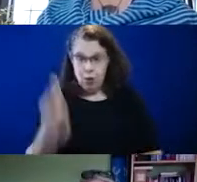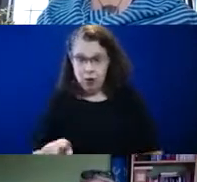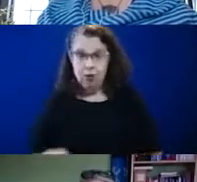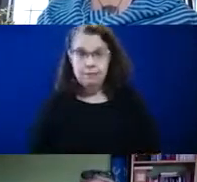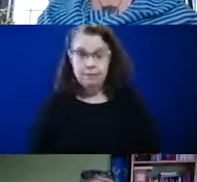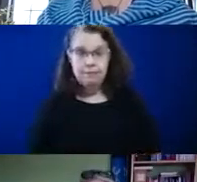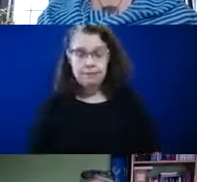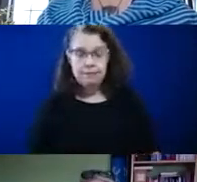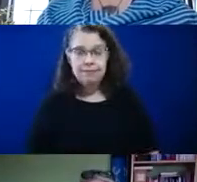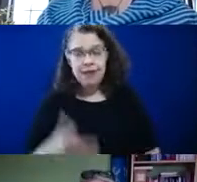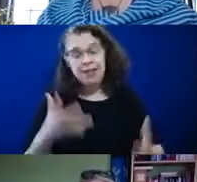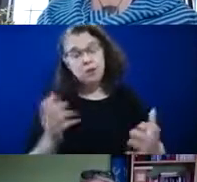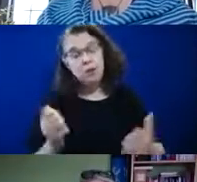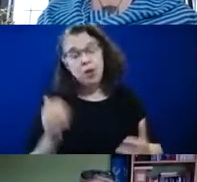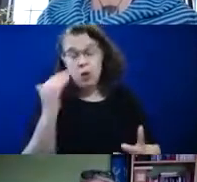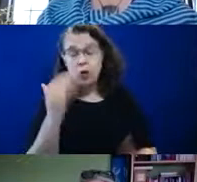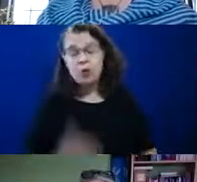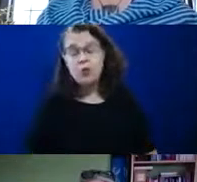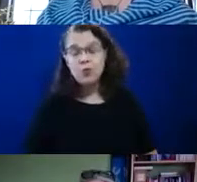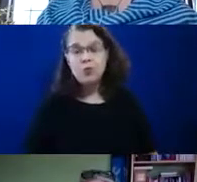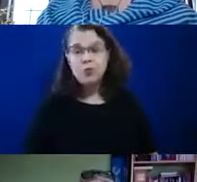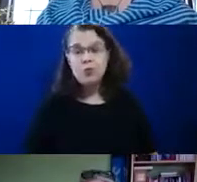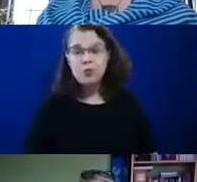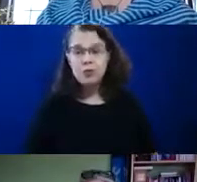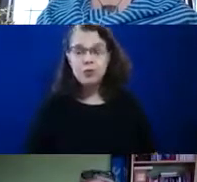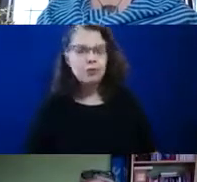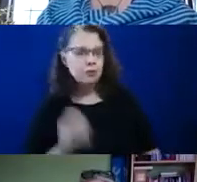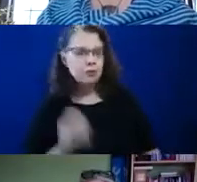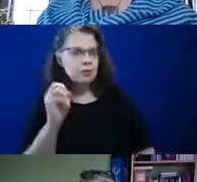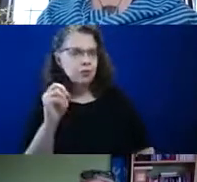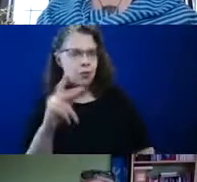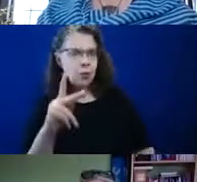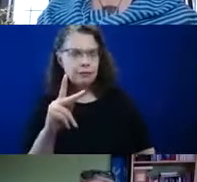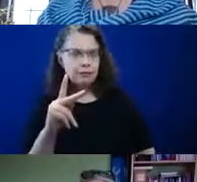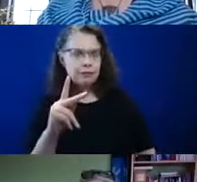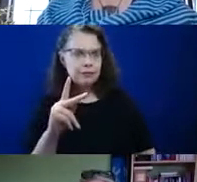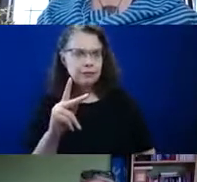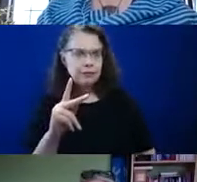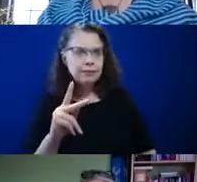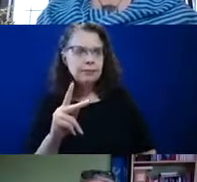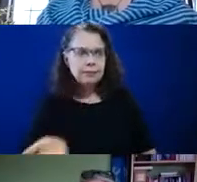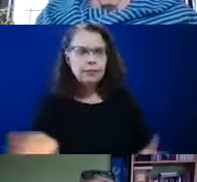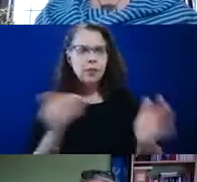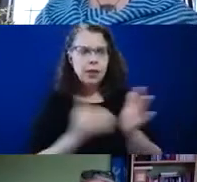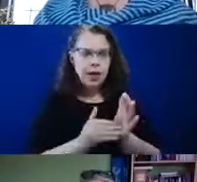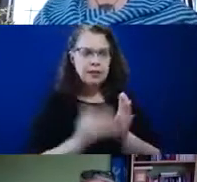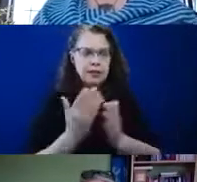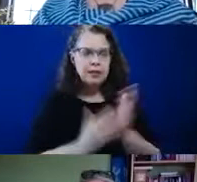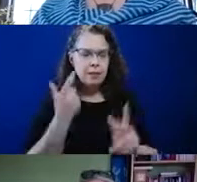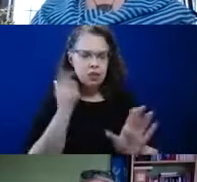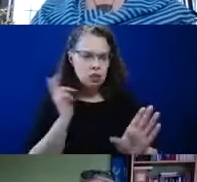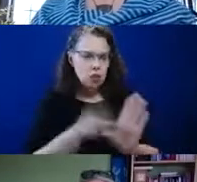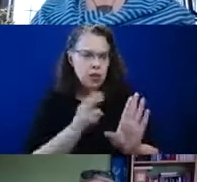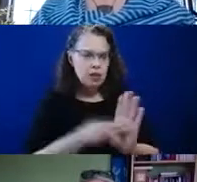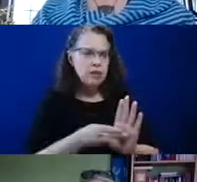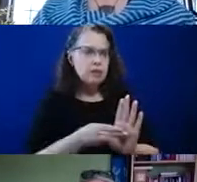And that's what I Hey. want to look at. Okay. So once again, I know we had some people join. What does accessibility